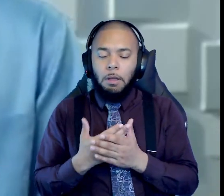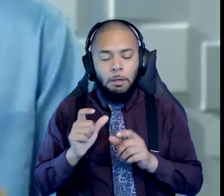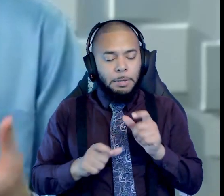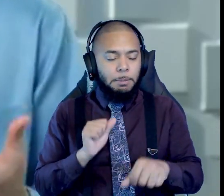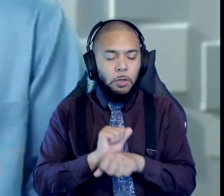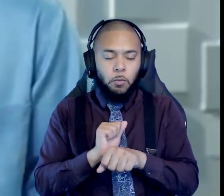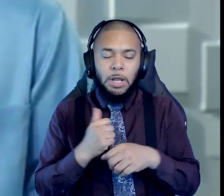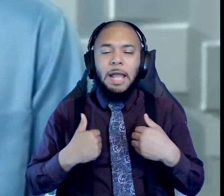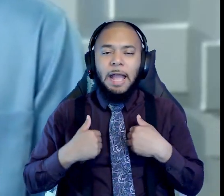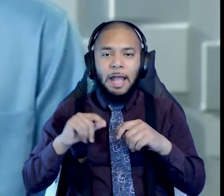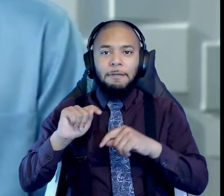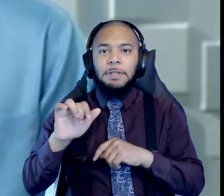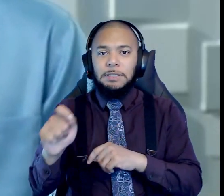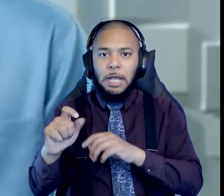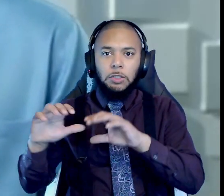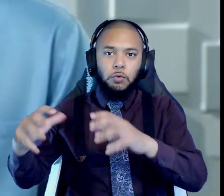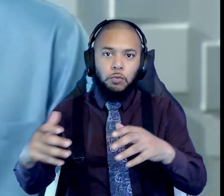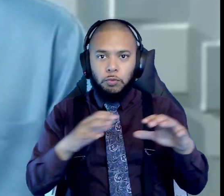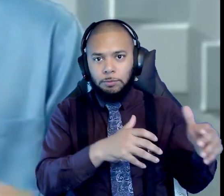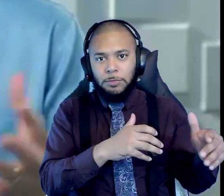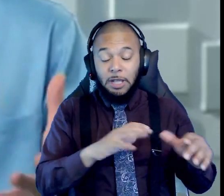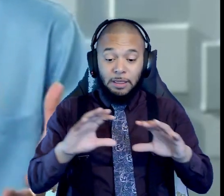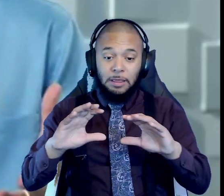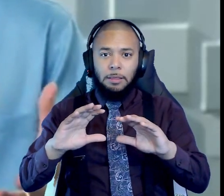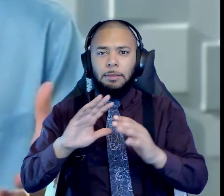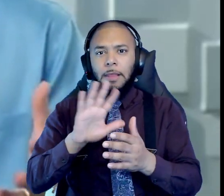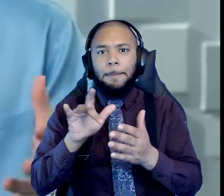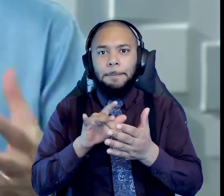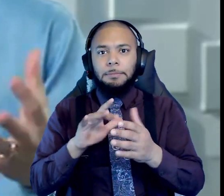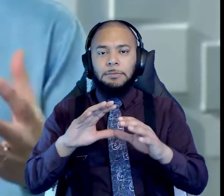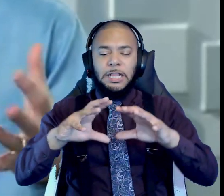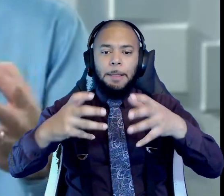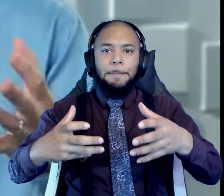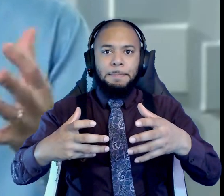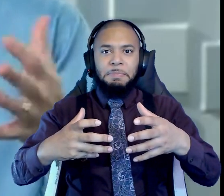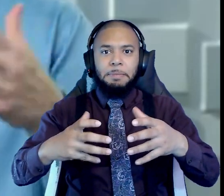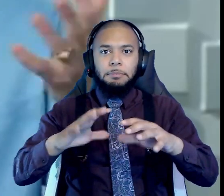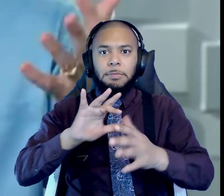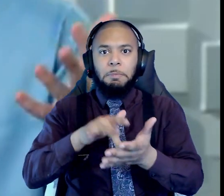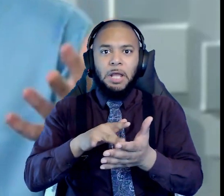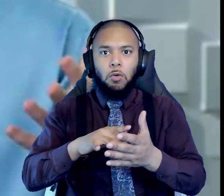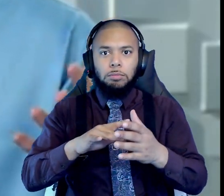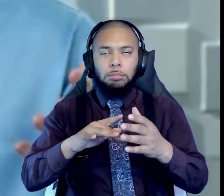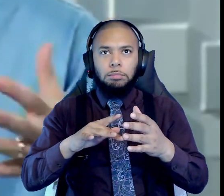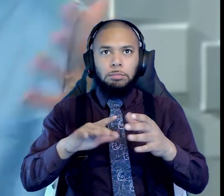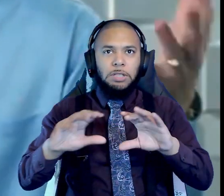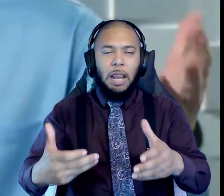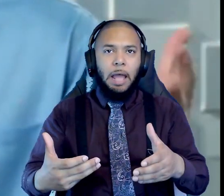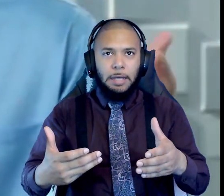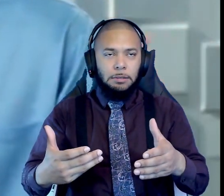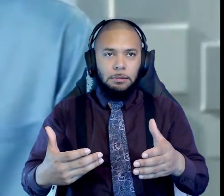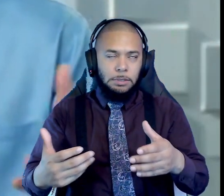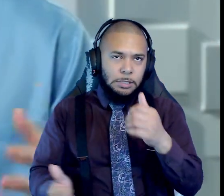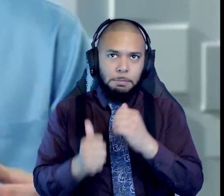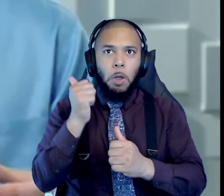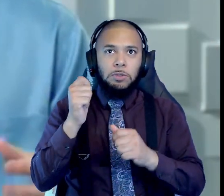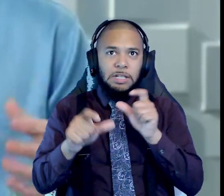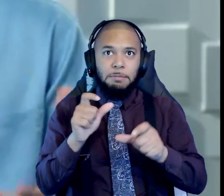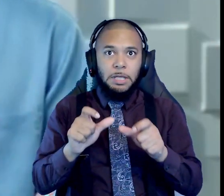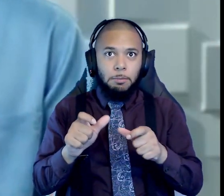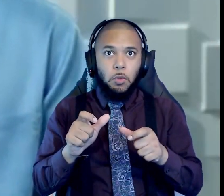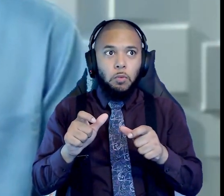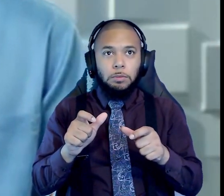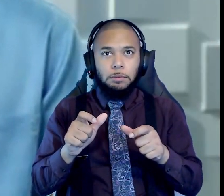bracket the middle class which makes up the bulk of the the people out there in the economy